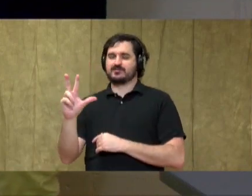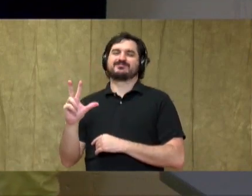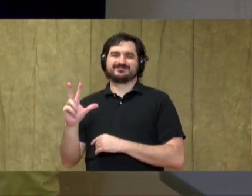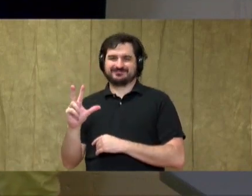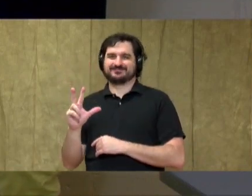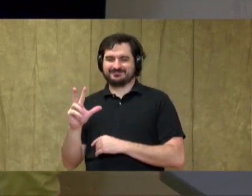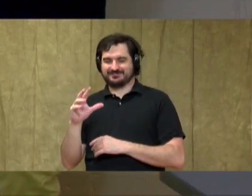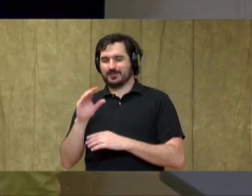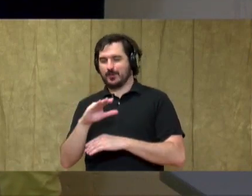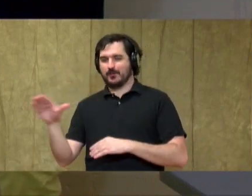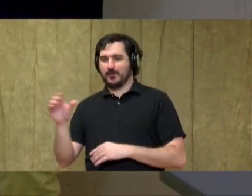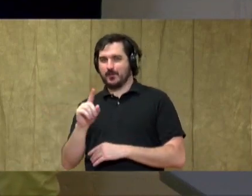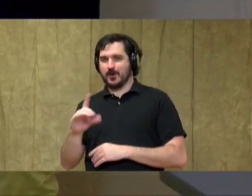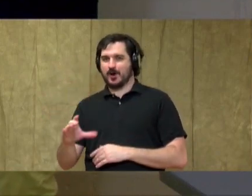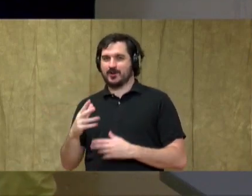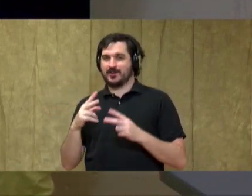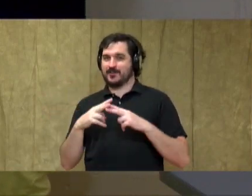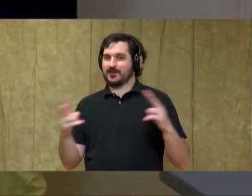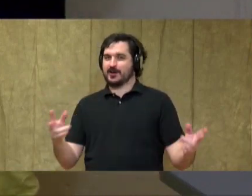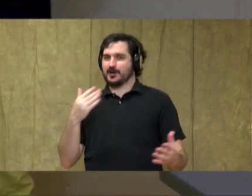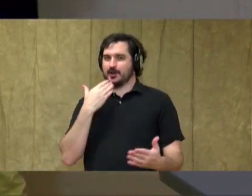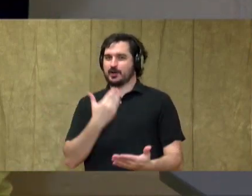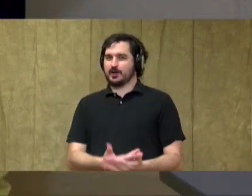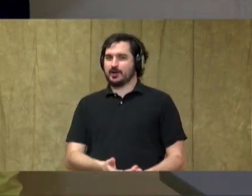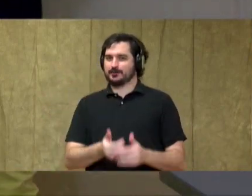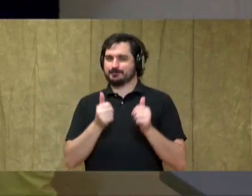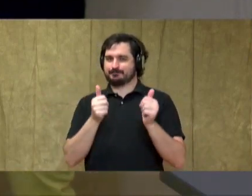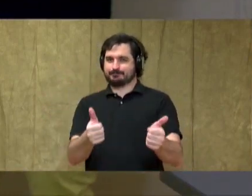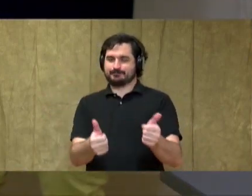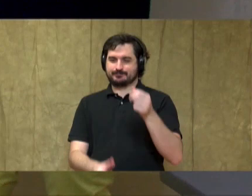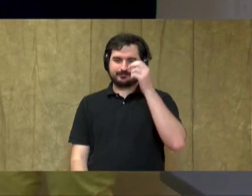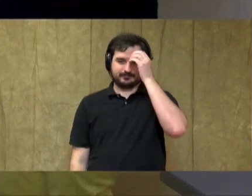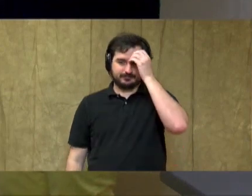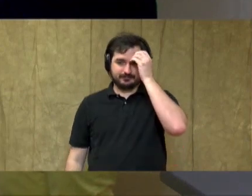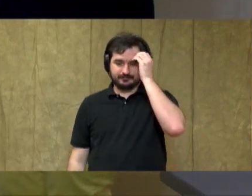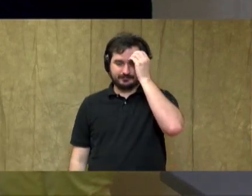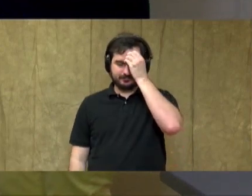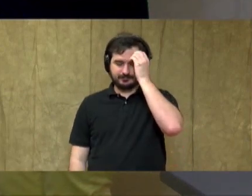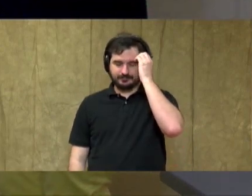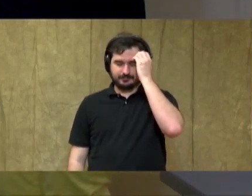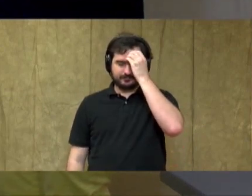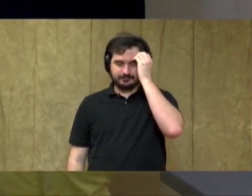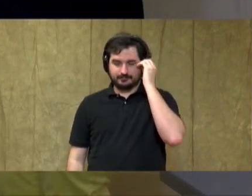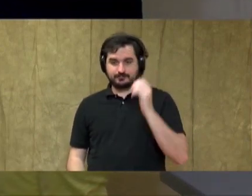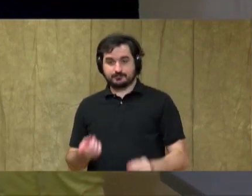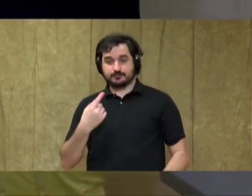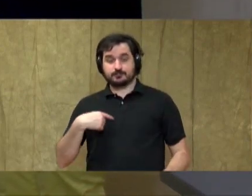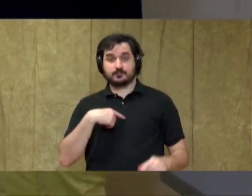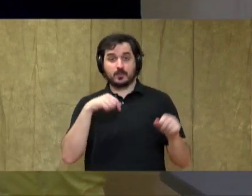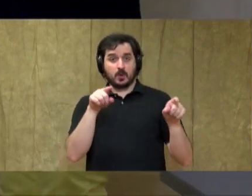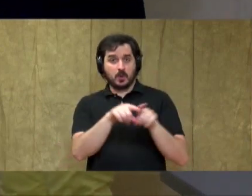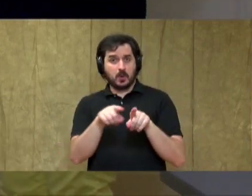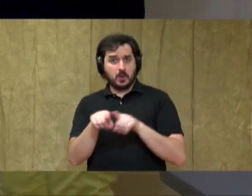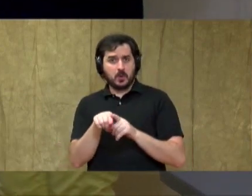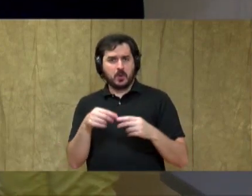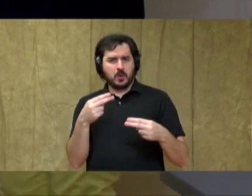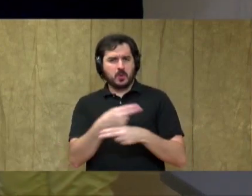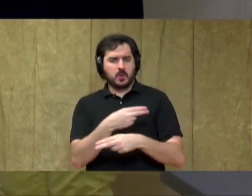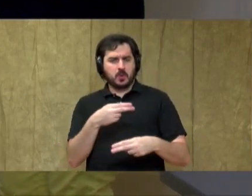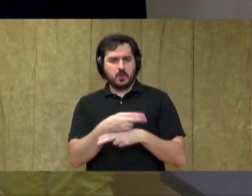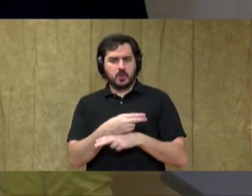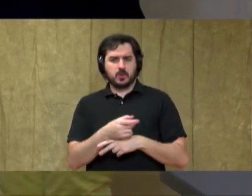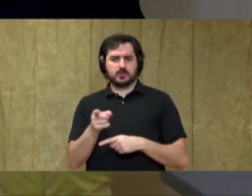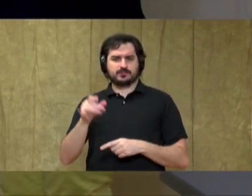good. All right. So we could also do it by using our place value